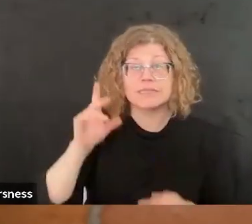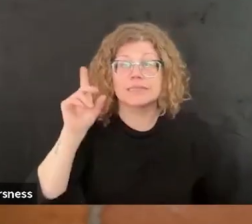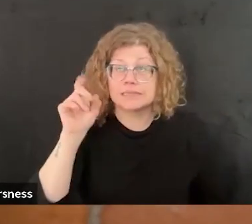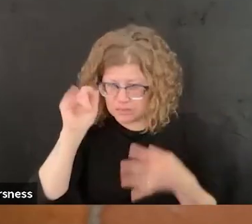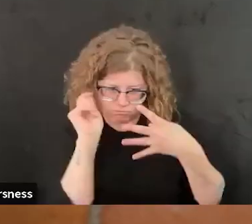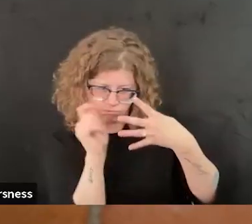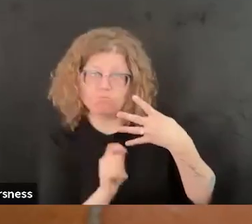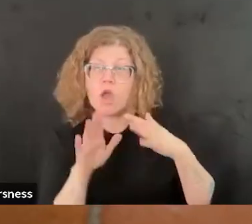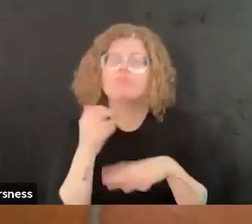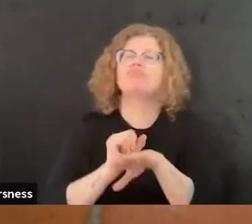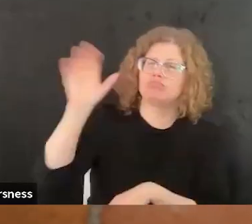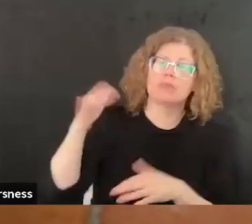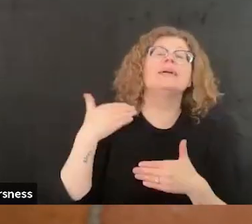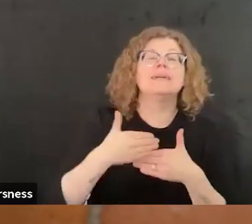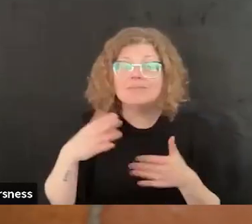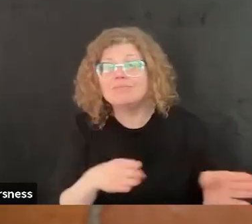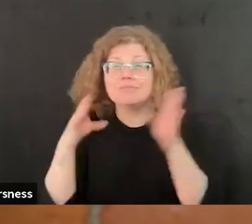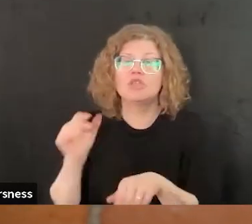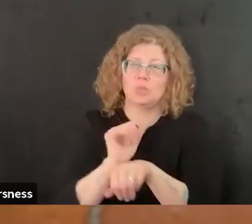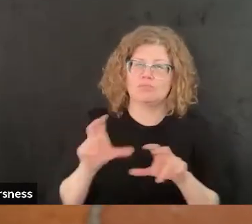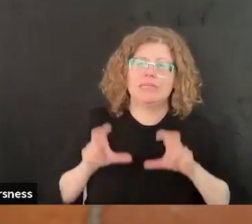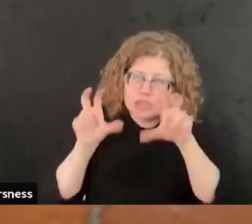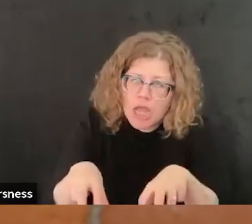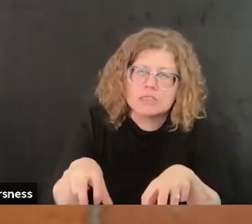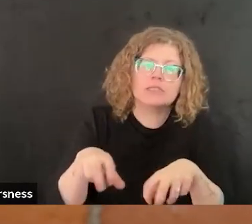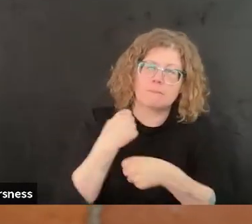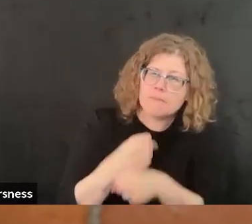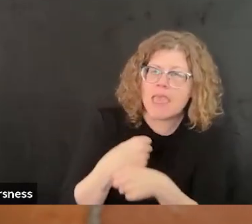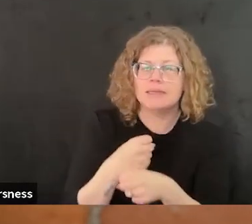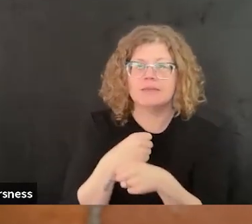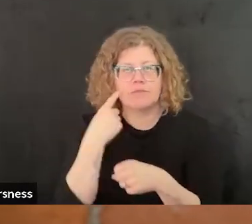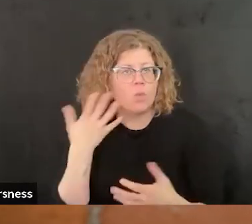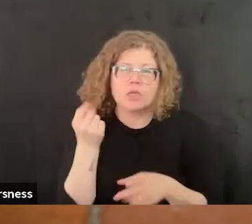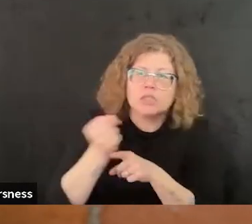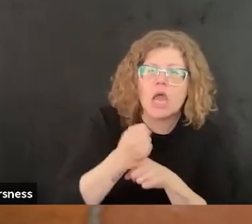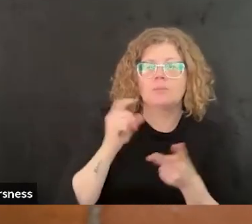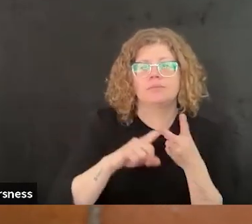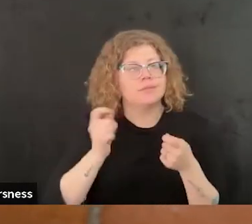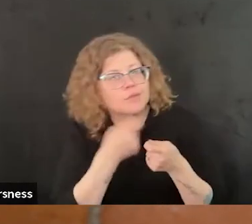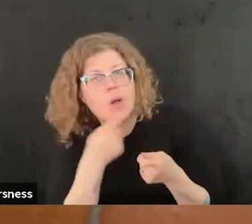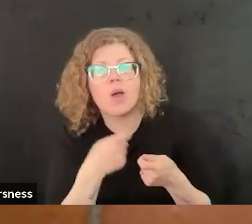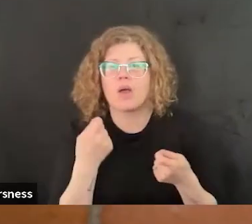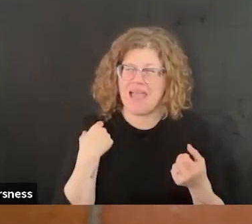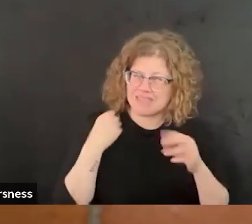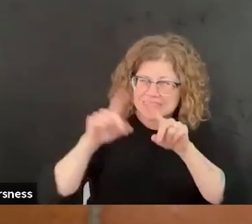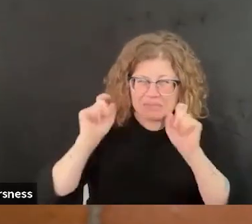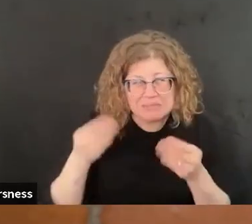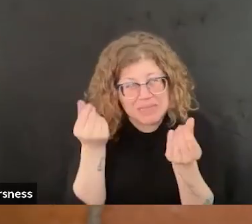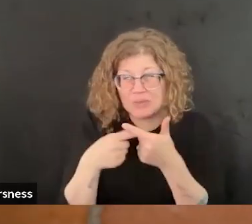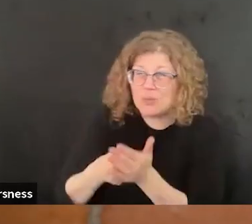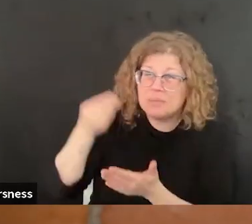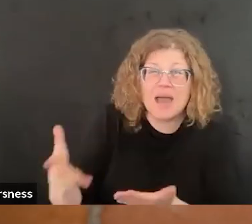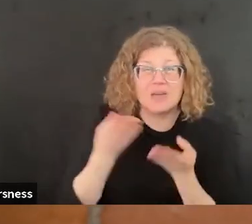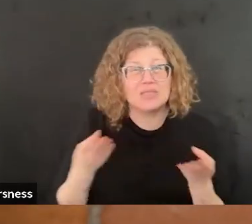detailed design approval is when you start to move into installation and fabrication. Well, you need to have the money in order to pay for